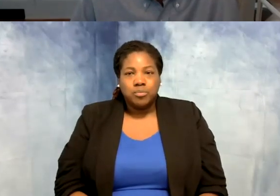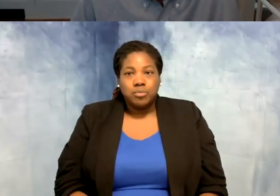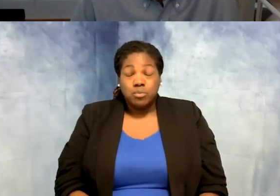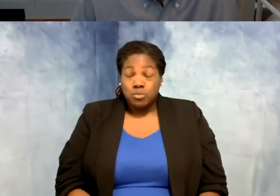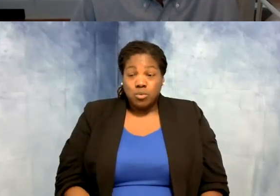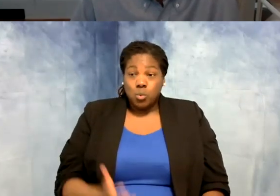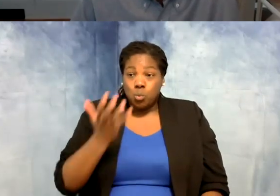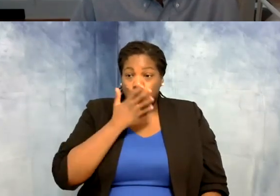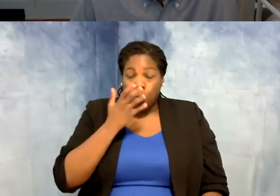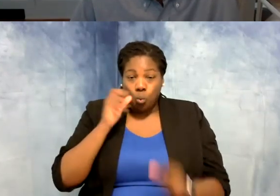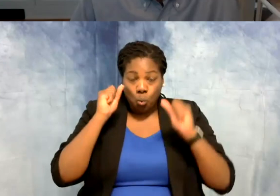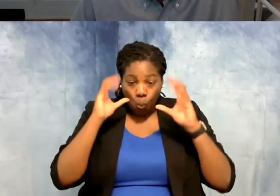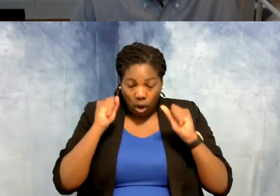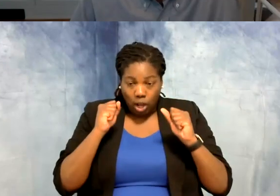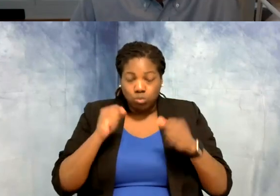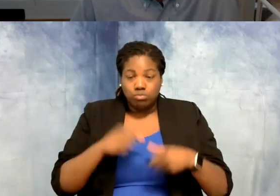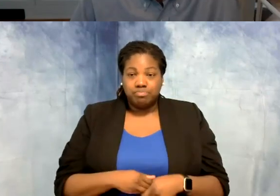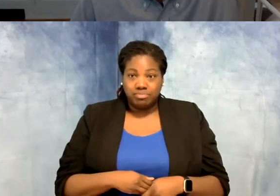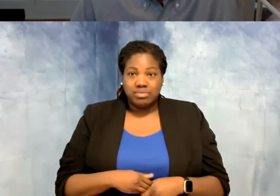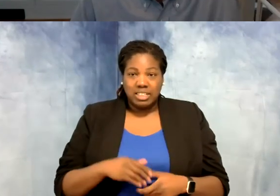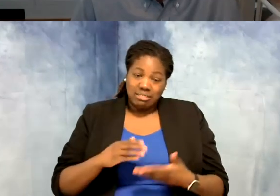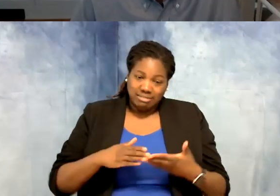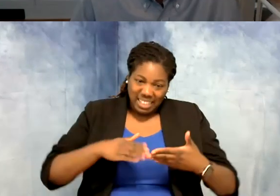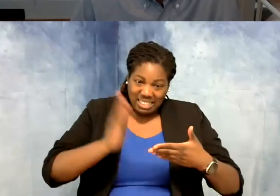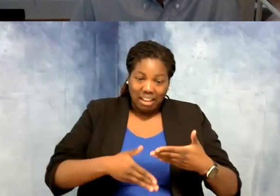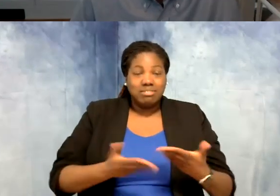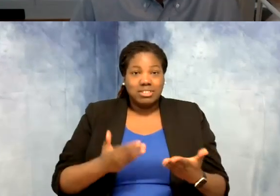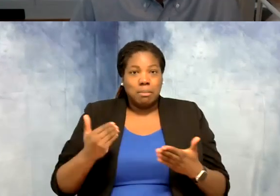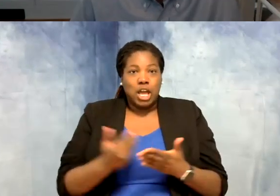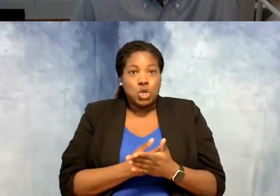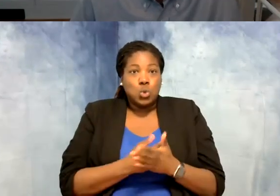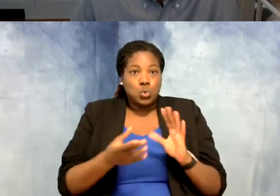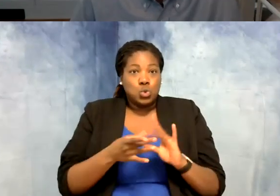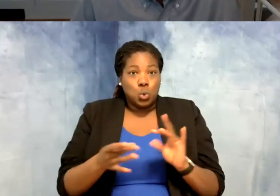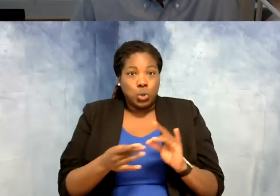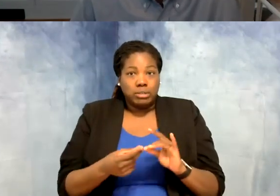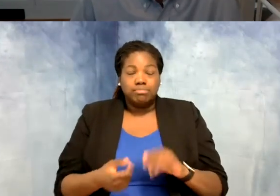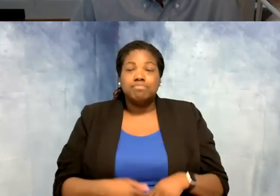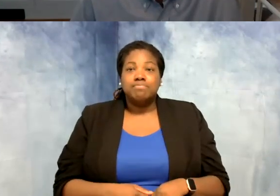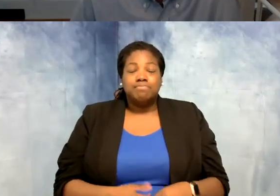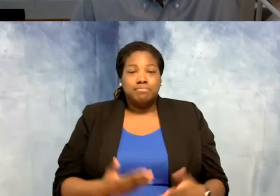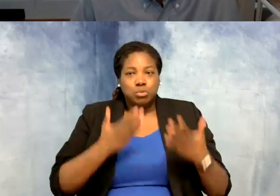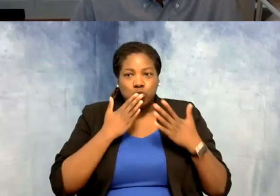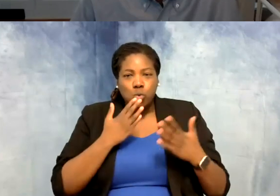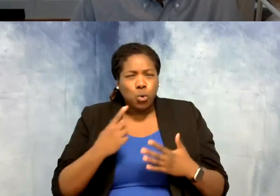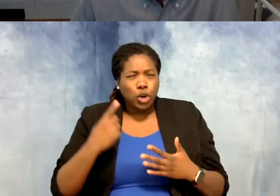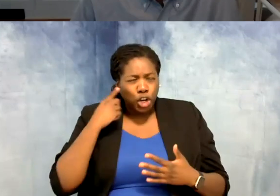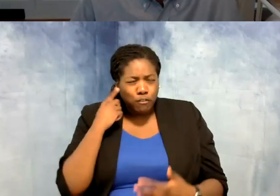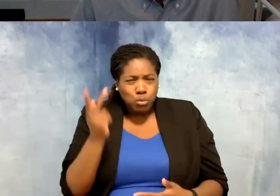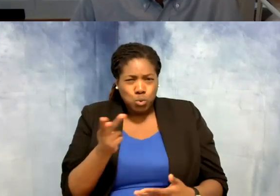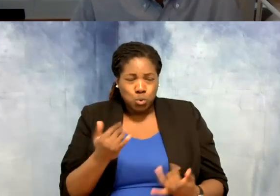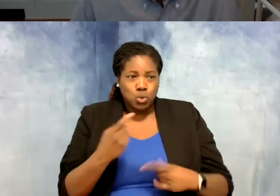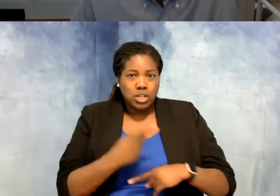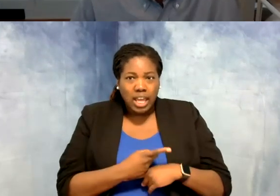Wow. Get it done. I love it. That's going to be my new slogan. I am so grateful that we could hear from both of you